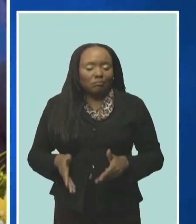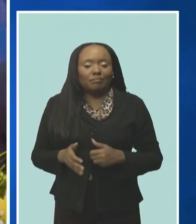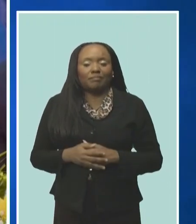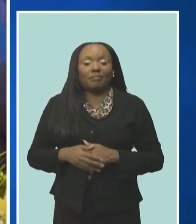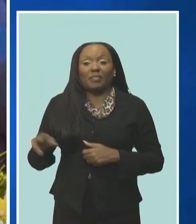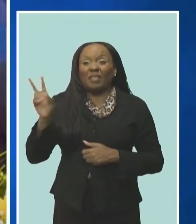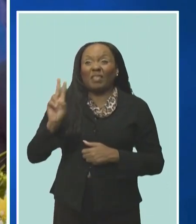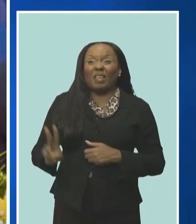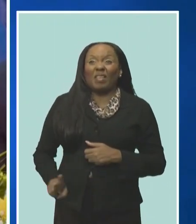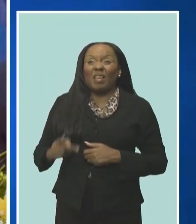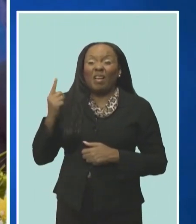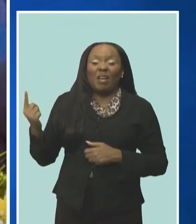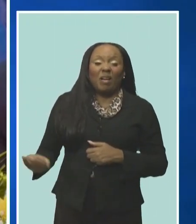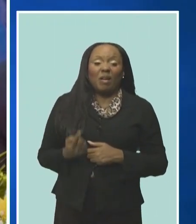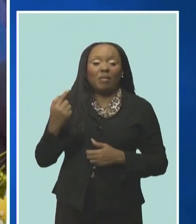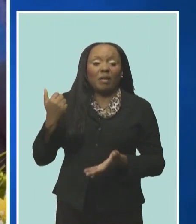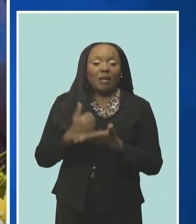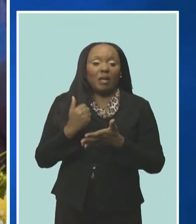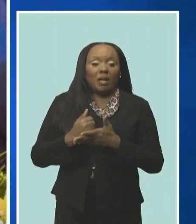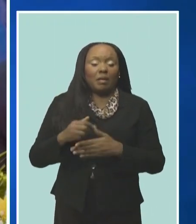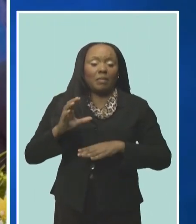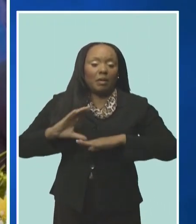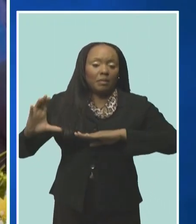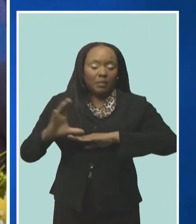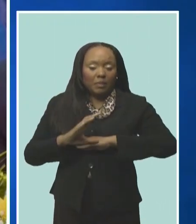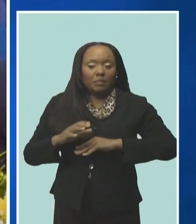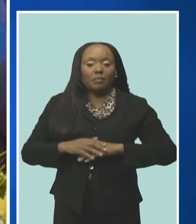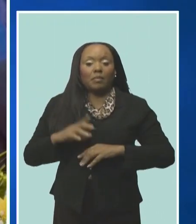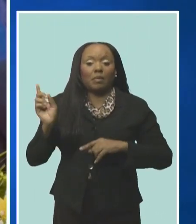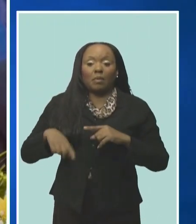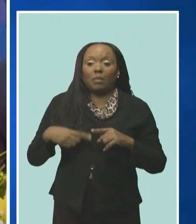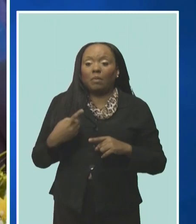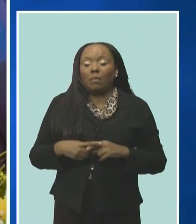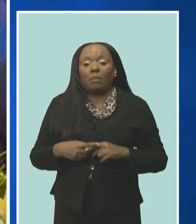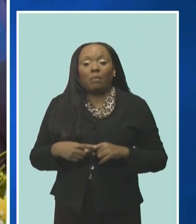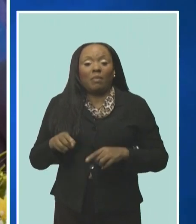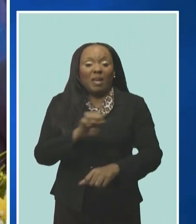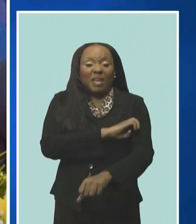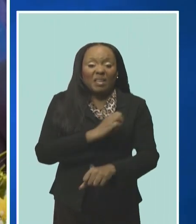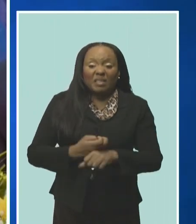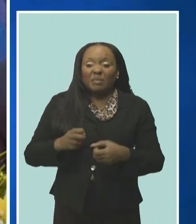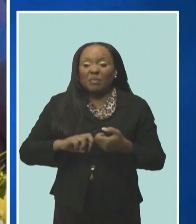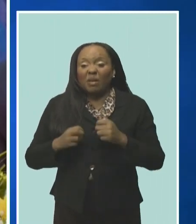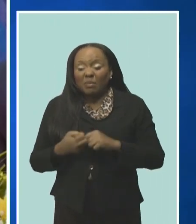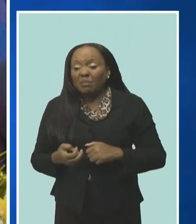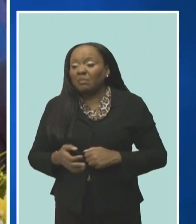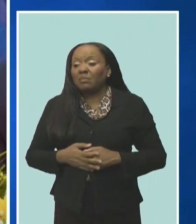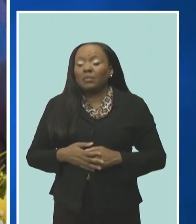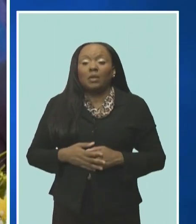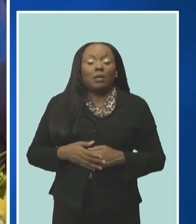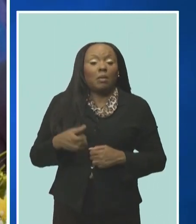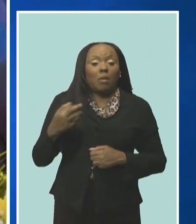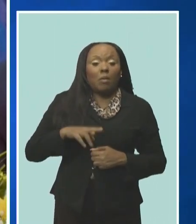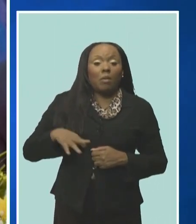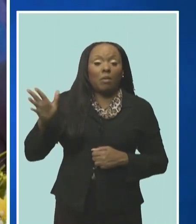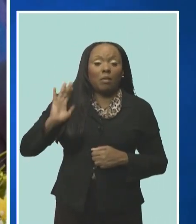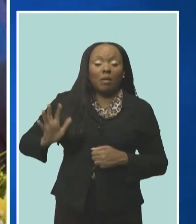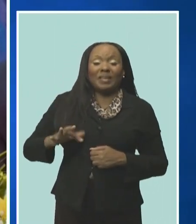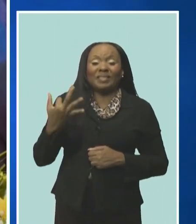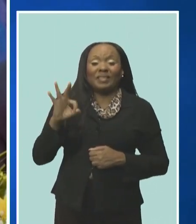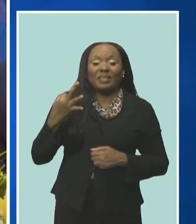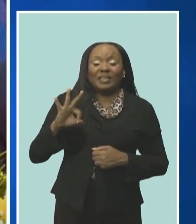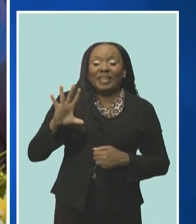to the Caribbean whenever energy crises have loomed, from the San Jose Accord in the 1980s to